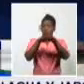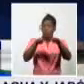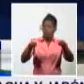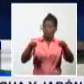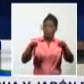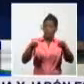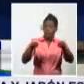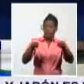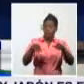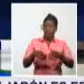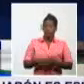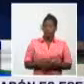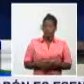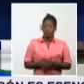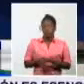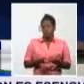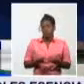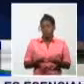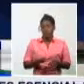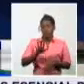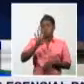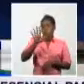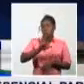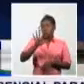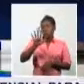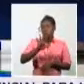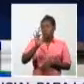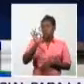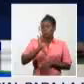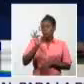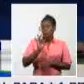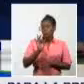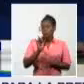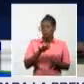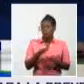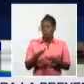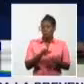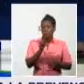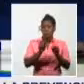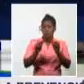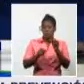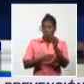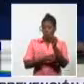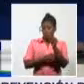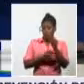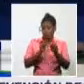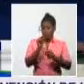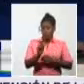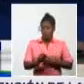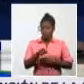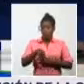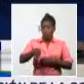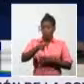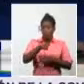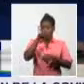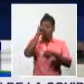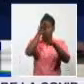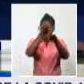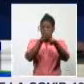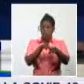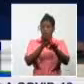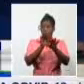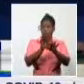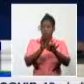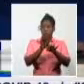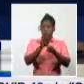Of the 1,437 patients diagnosed with COVID-19, 790 show